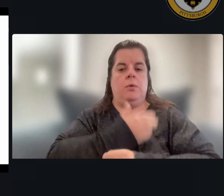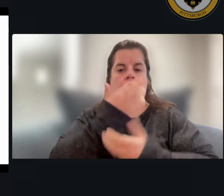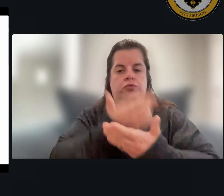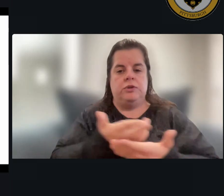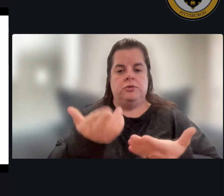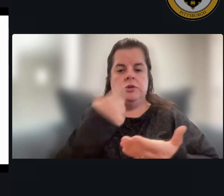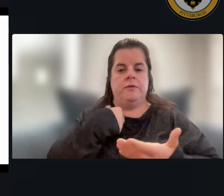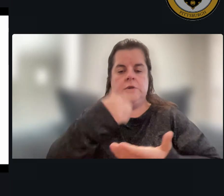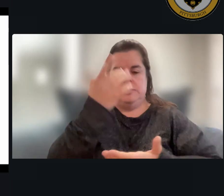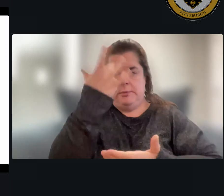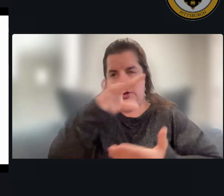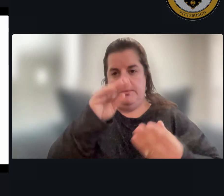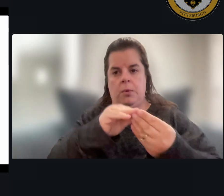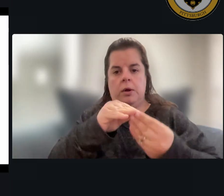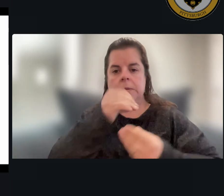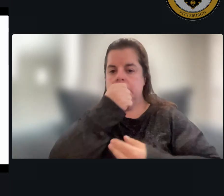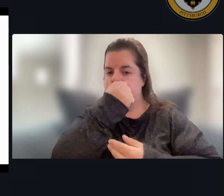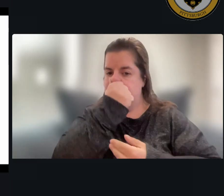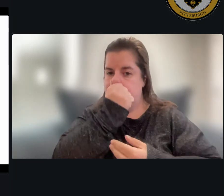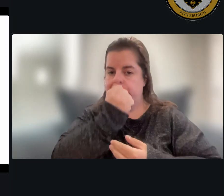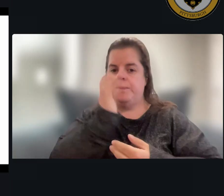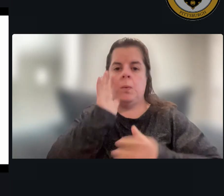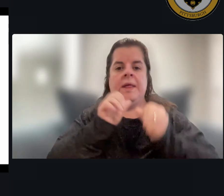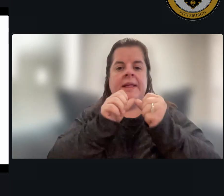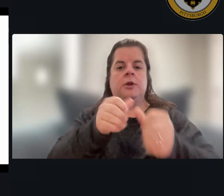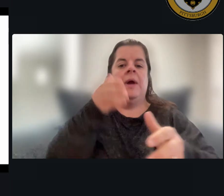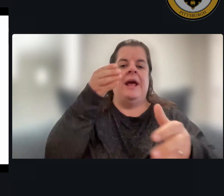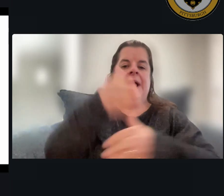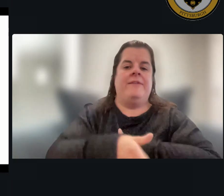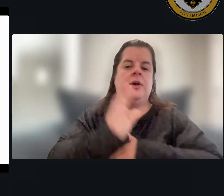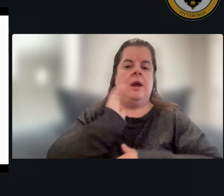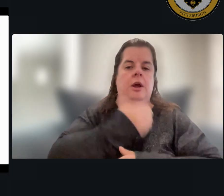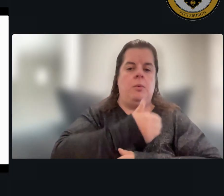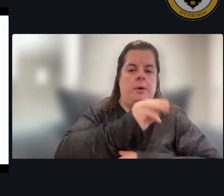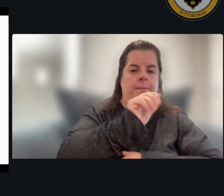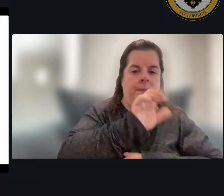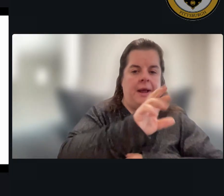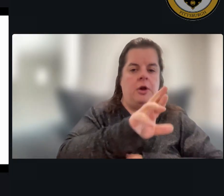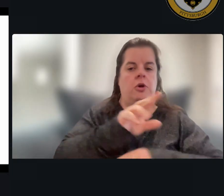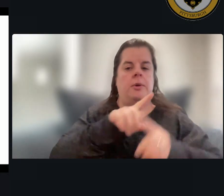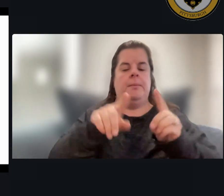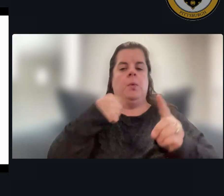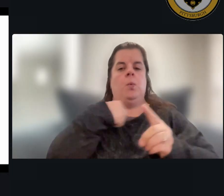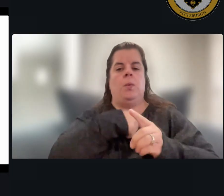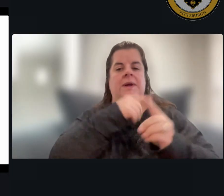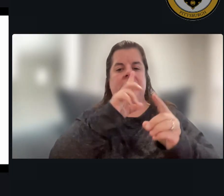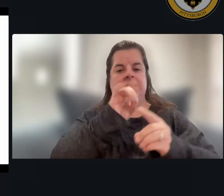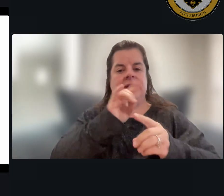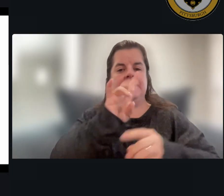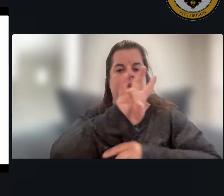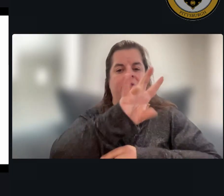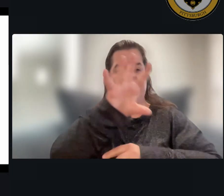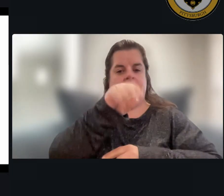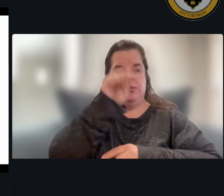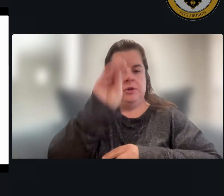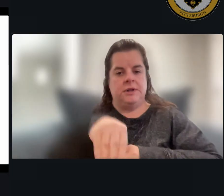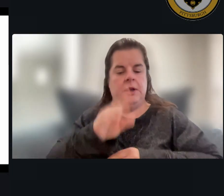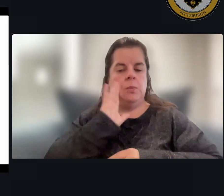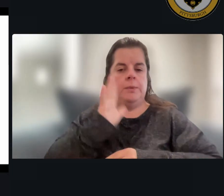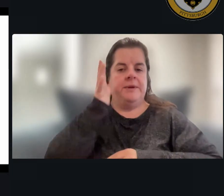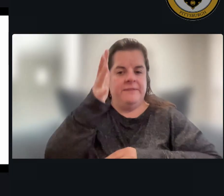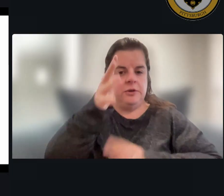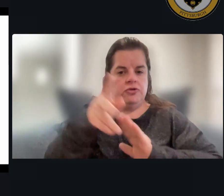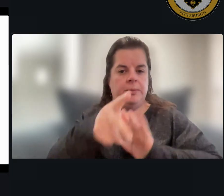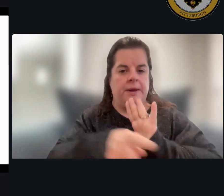what this will do. So this will continue after our administration, but we've completed about 75% of it, and as I said, there'll be some future policy and